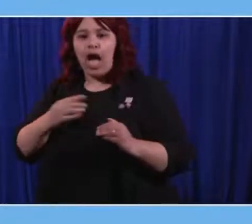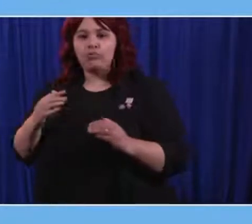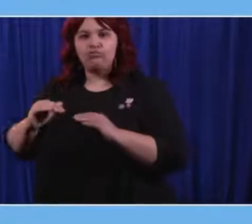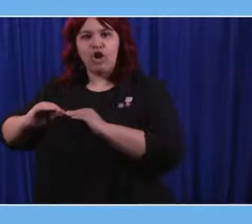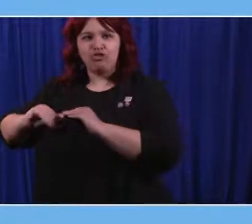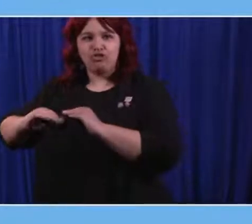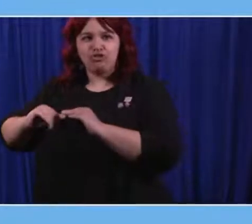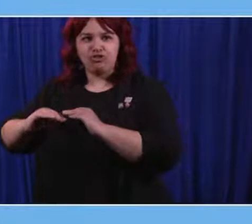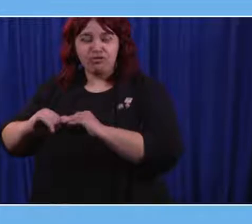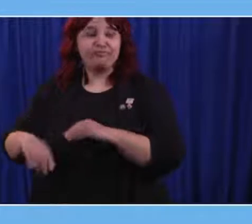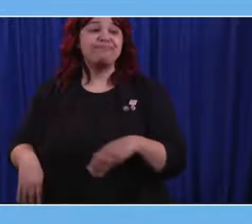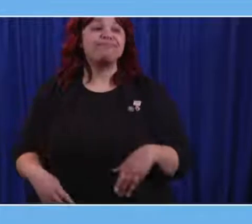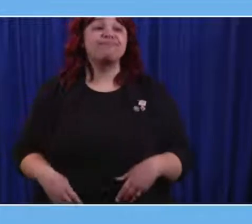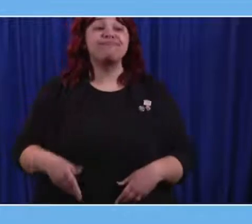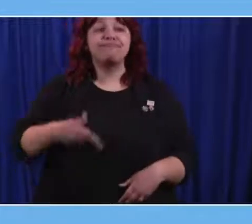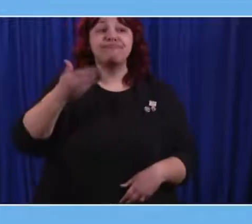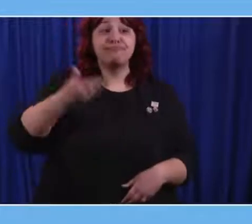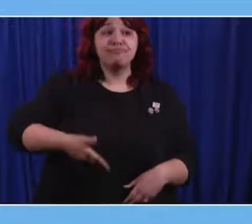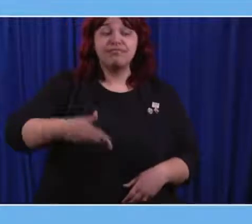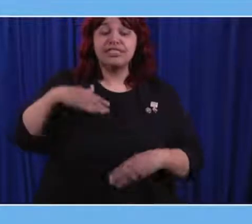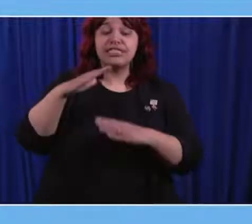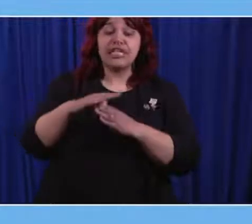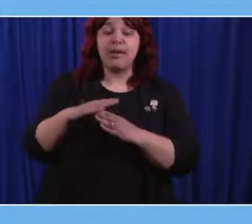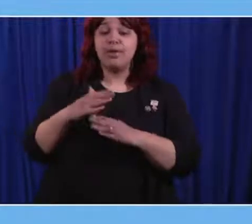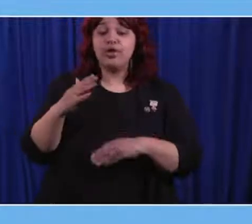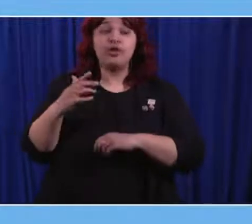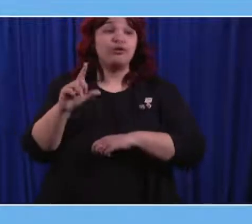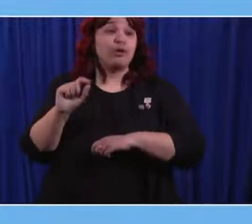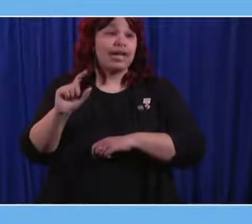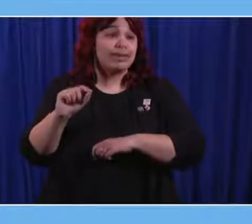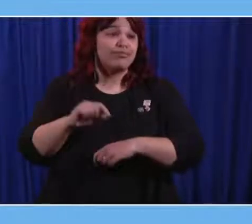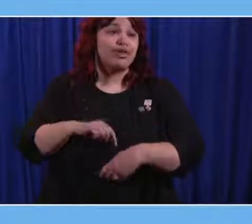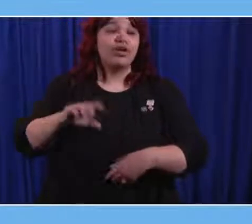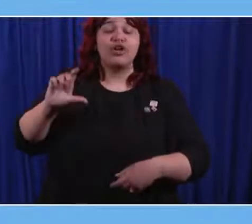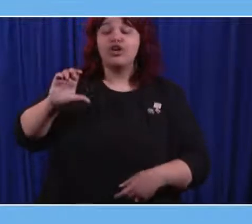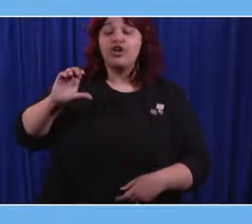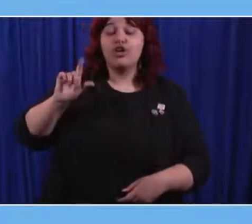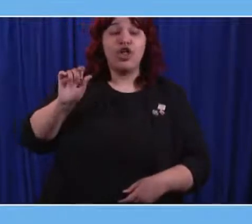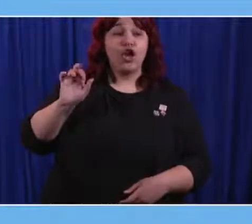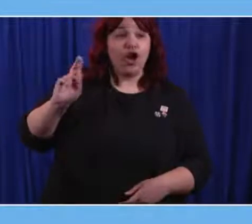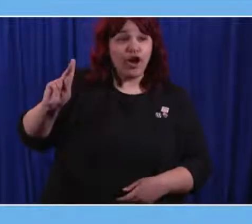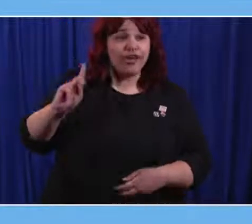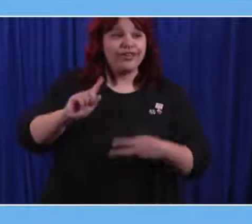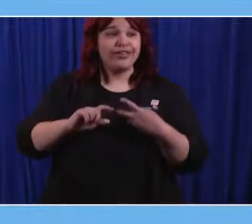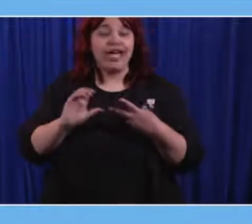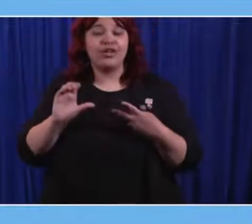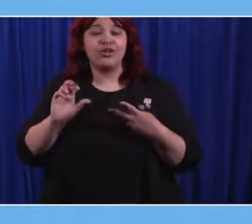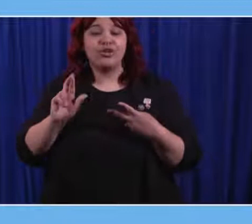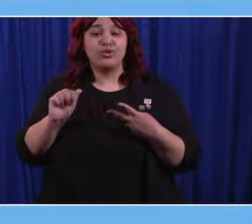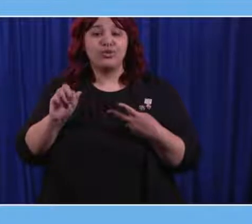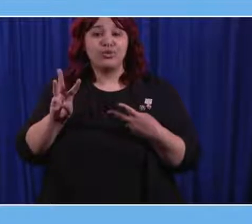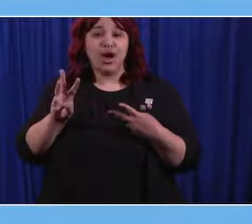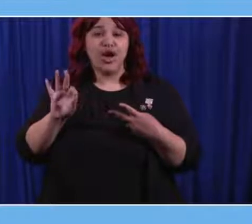This is the top 20. Clark County and Crawford County, the 2 highest. Clark at